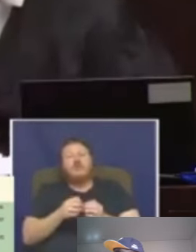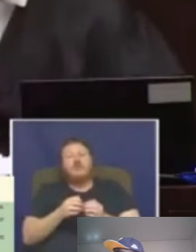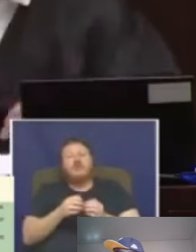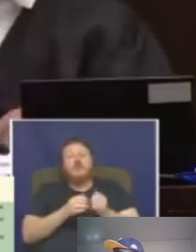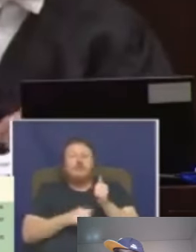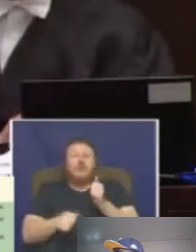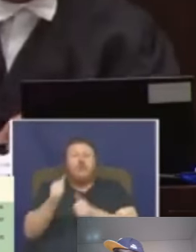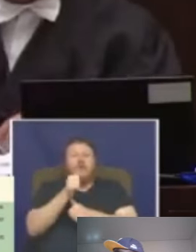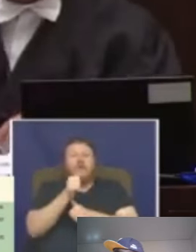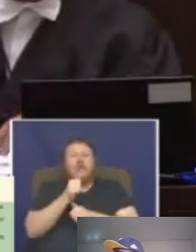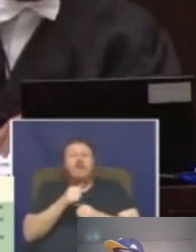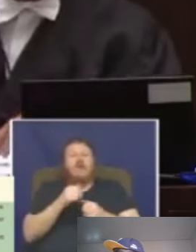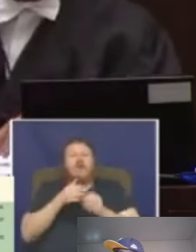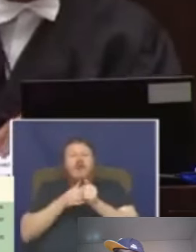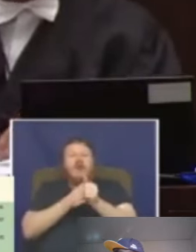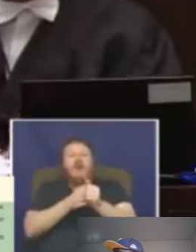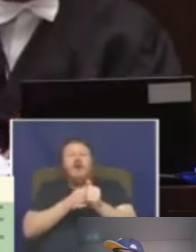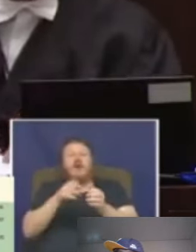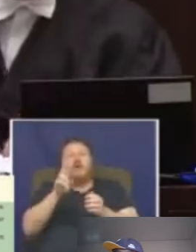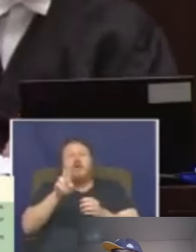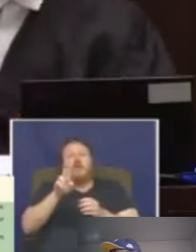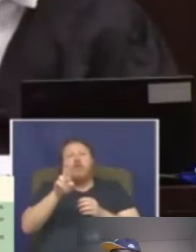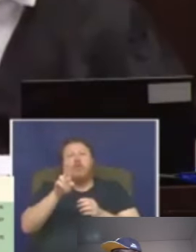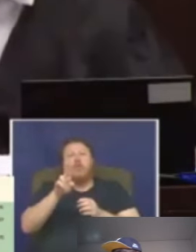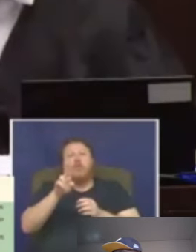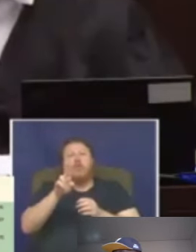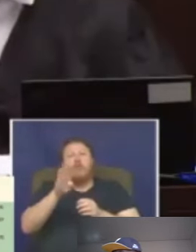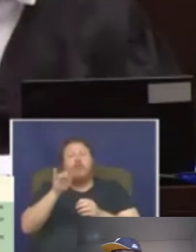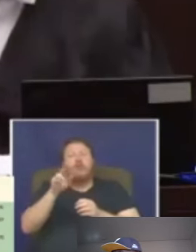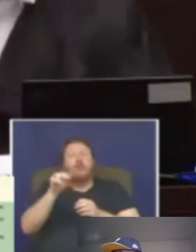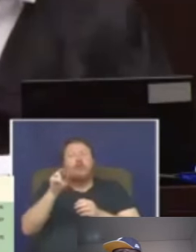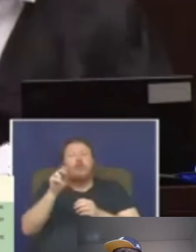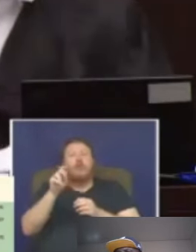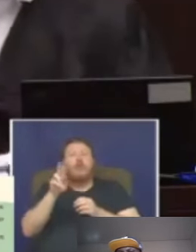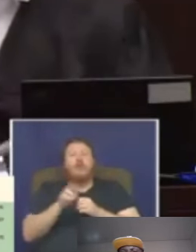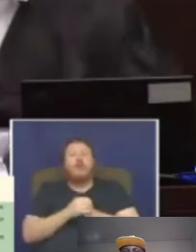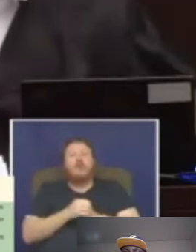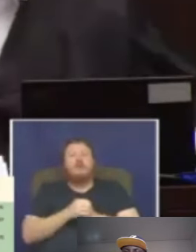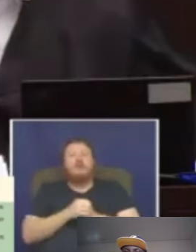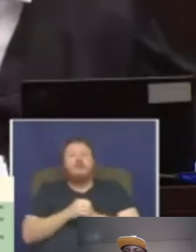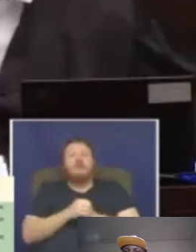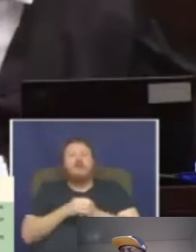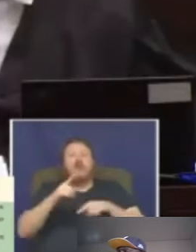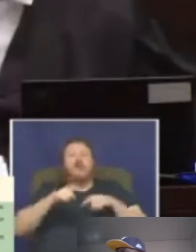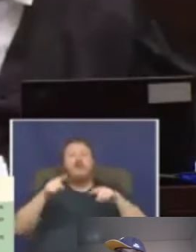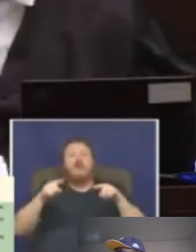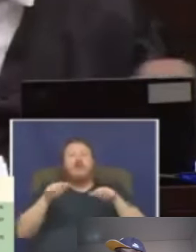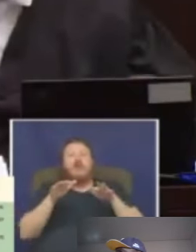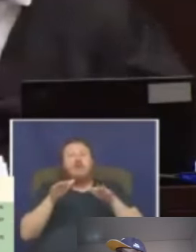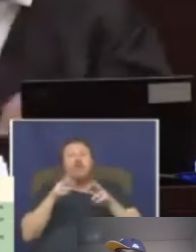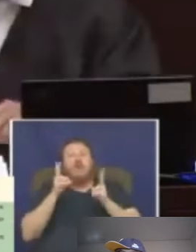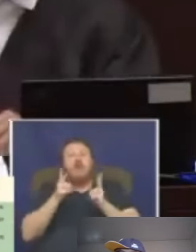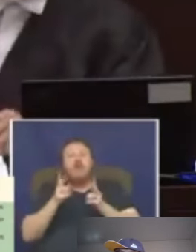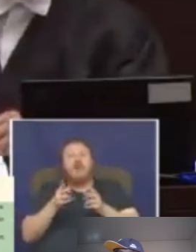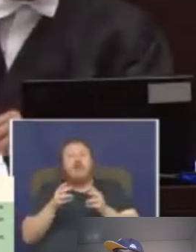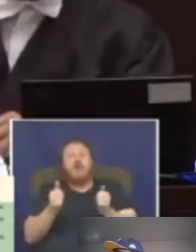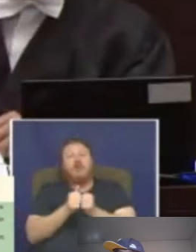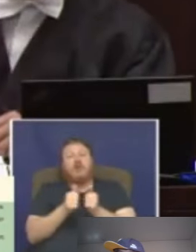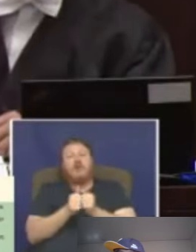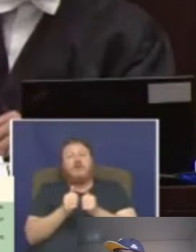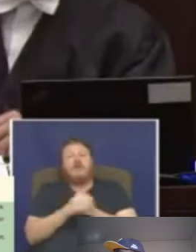African principle of Ubuntu, Umuntu, Kumuntu, Gabantu. A diverse people have again